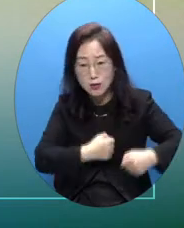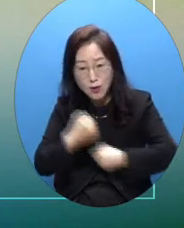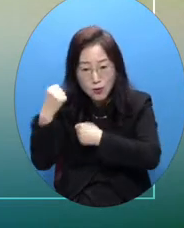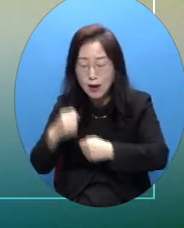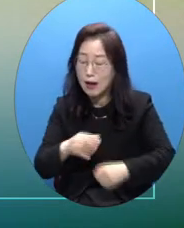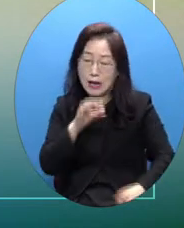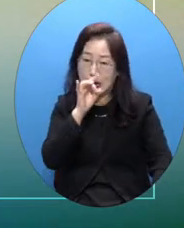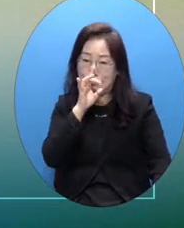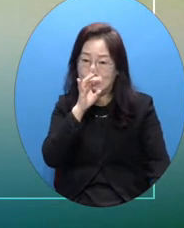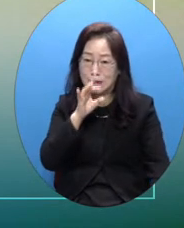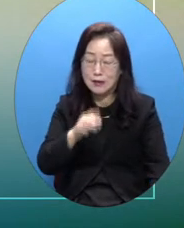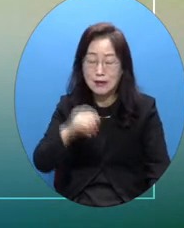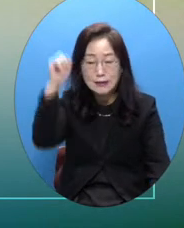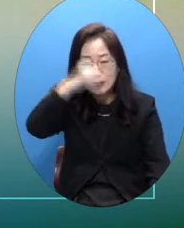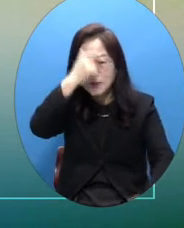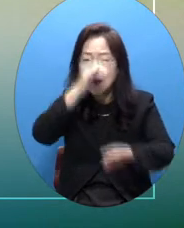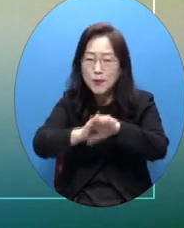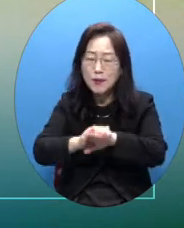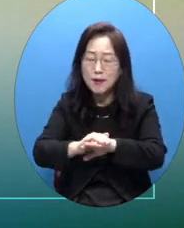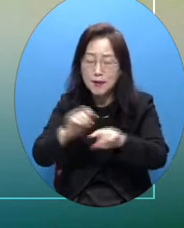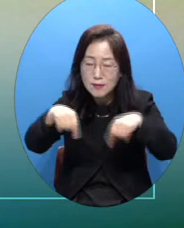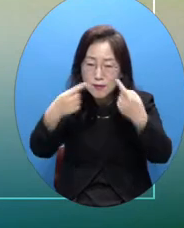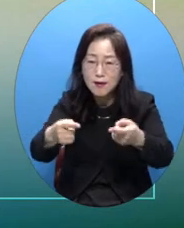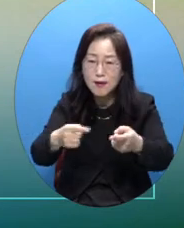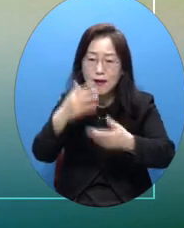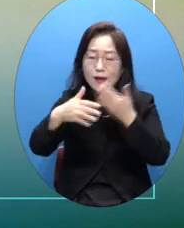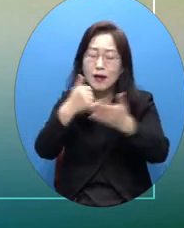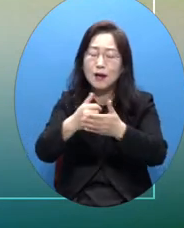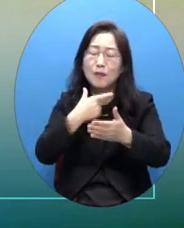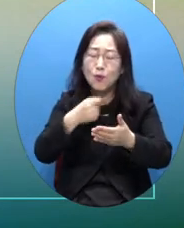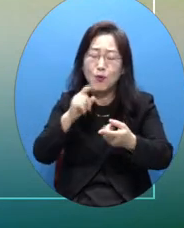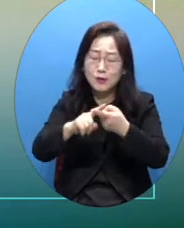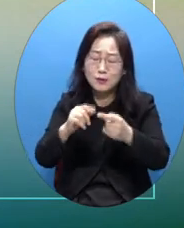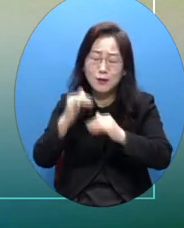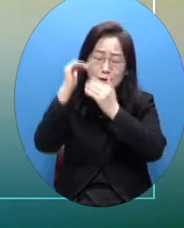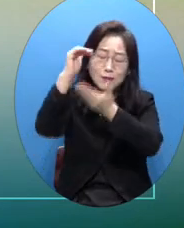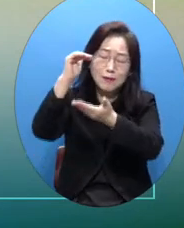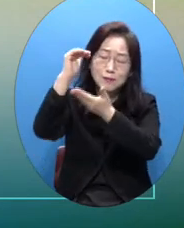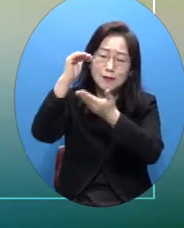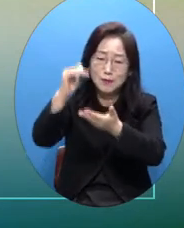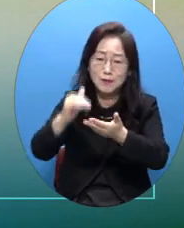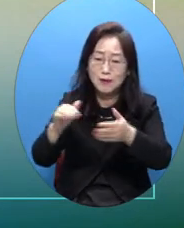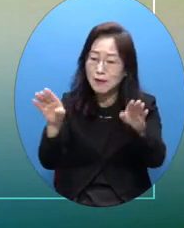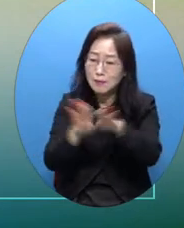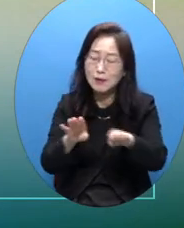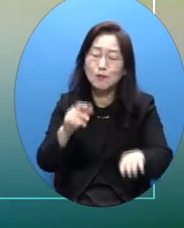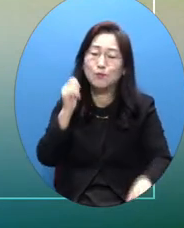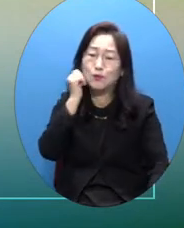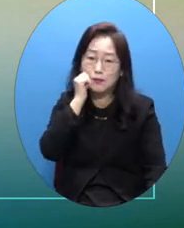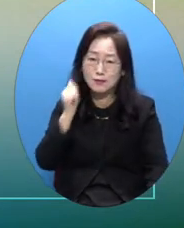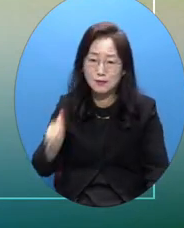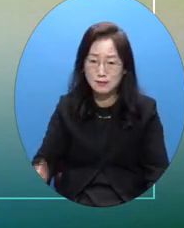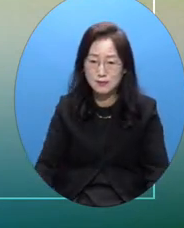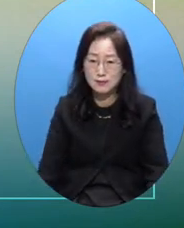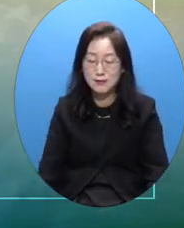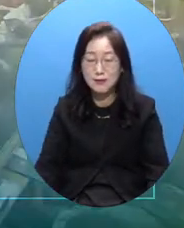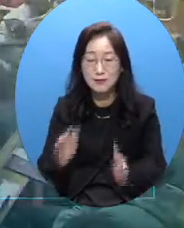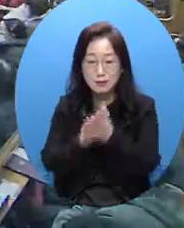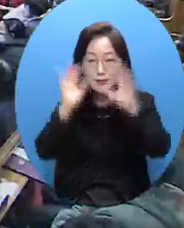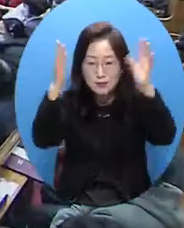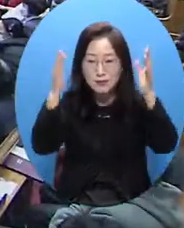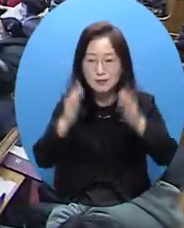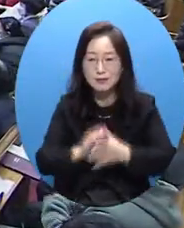to meet the president of the country and minister of a country but how can I be lazy